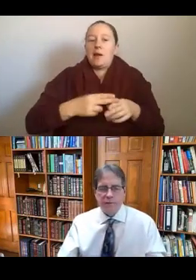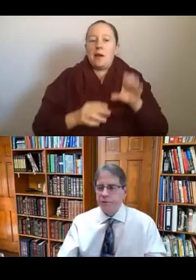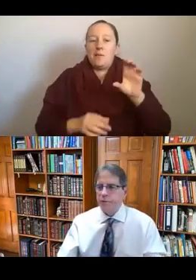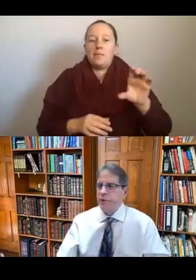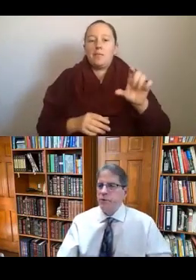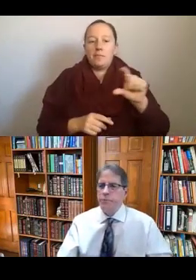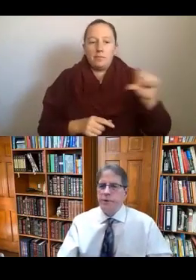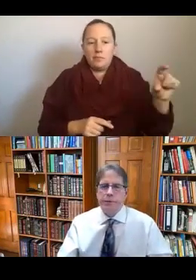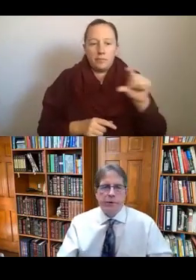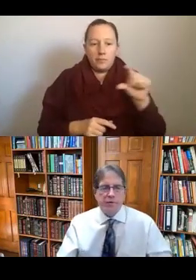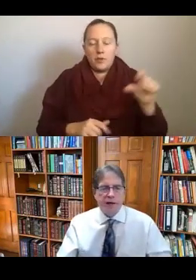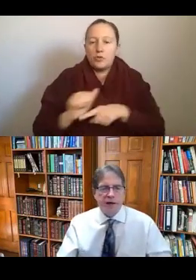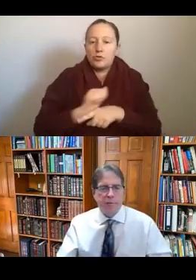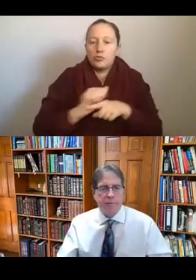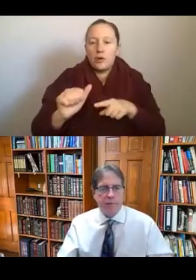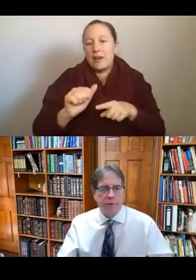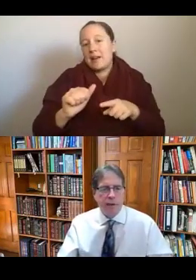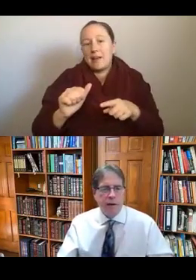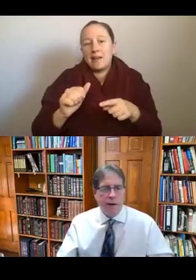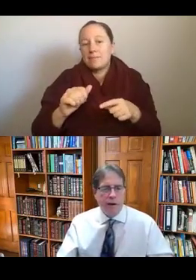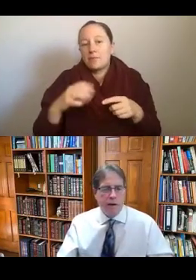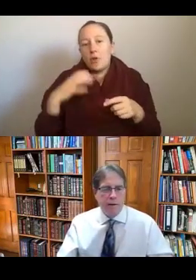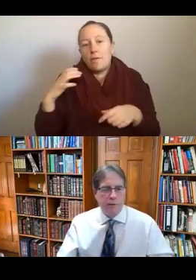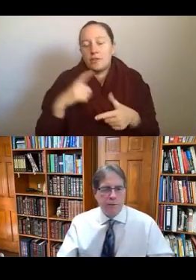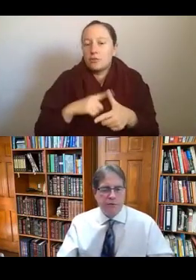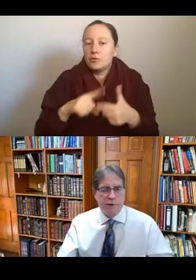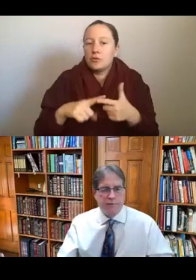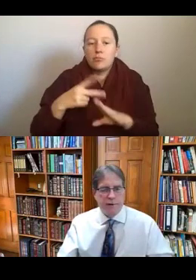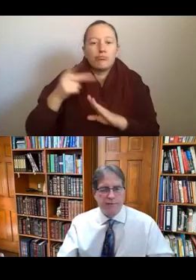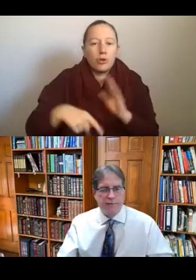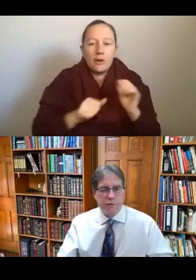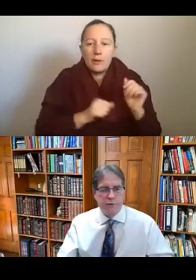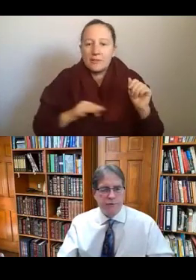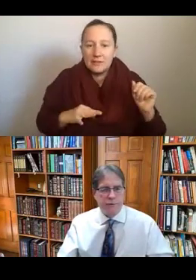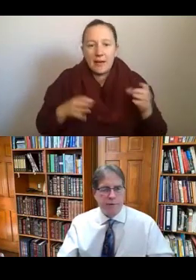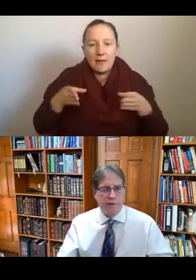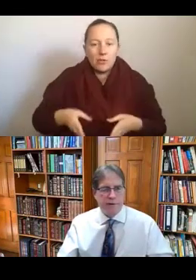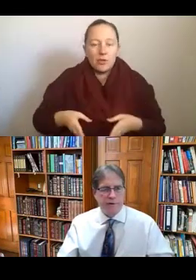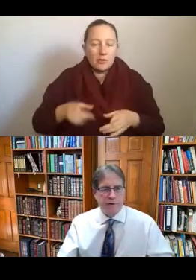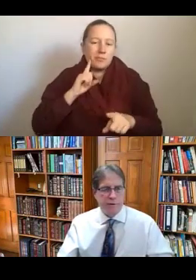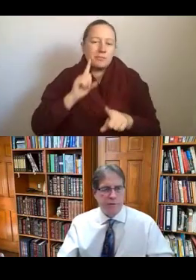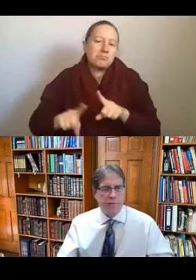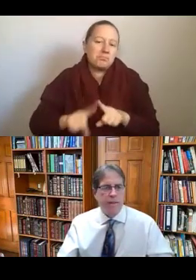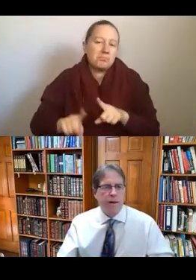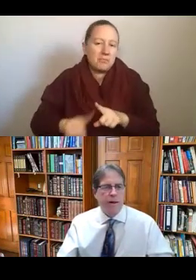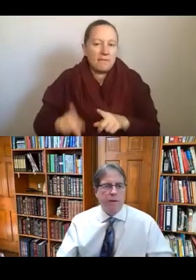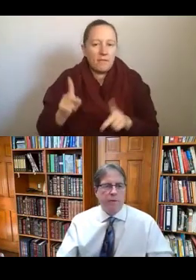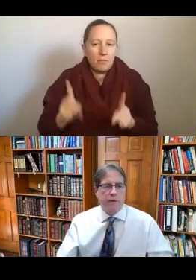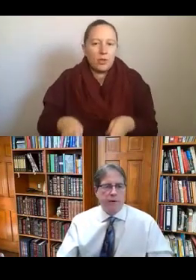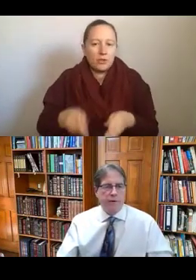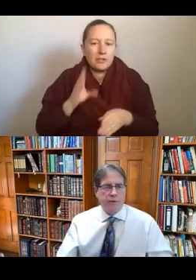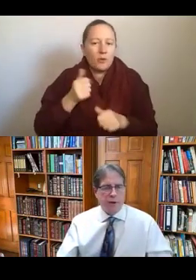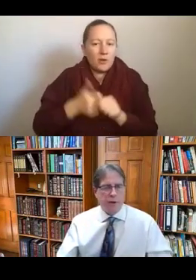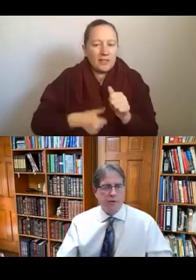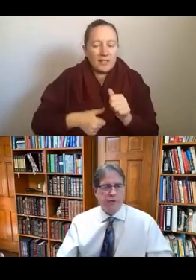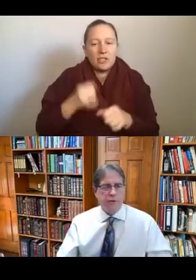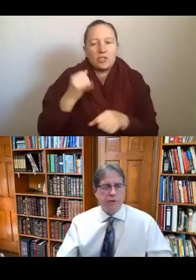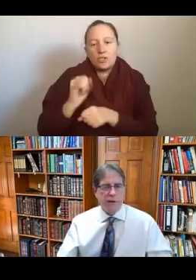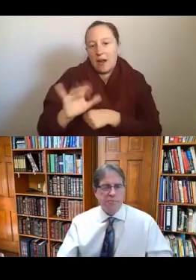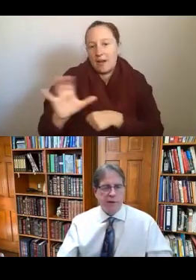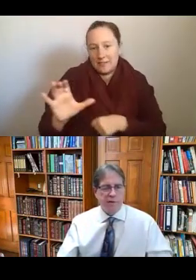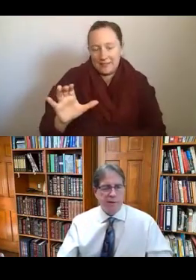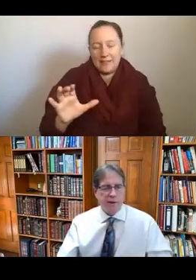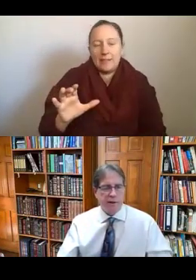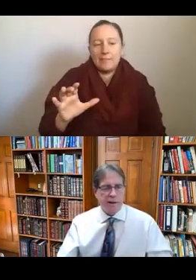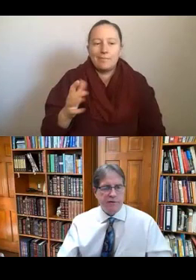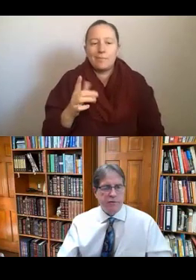training officer, it could be program staff member, and you will see a different individual for each institute. There are usually also